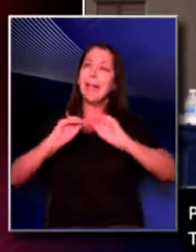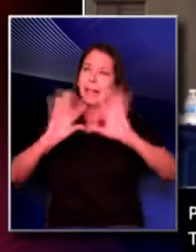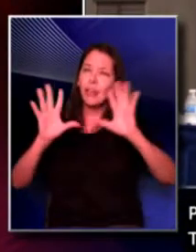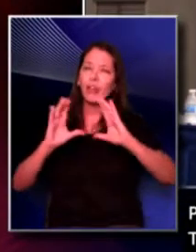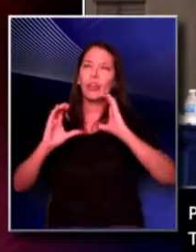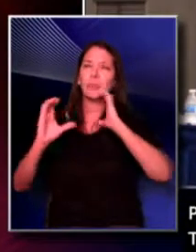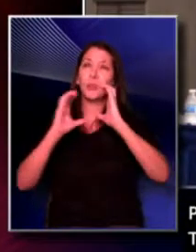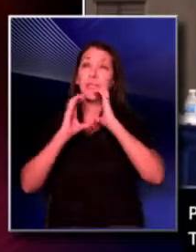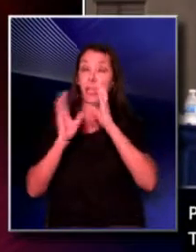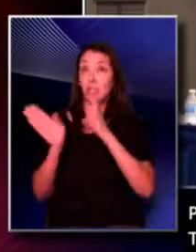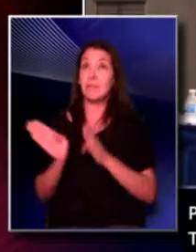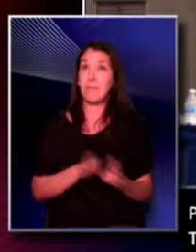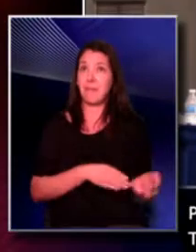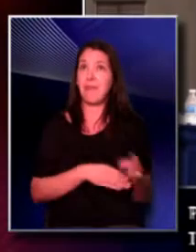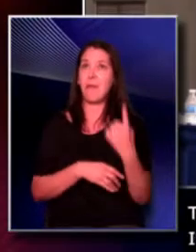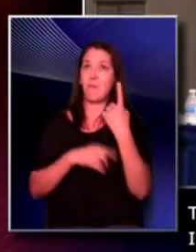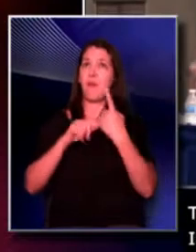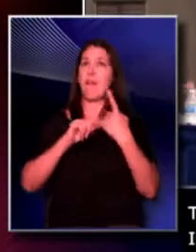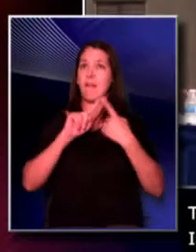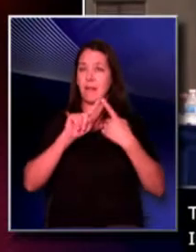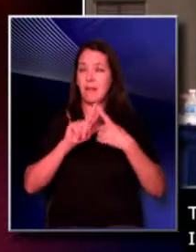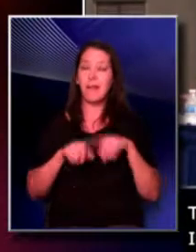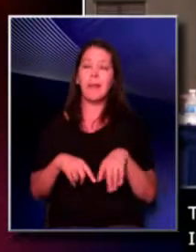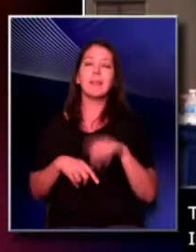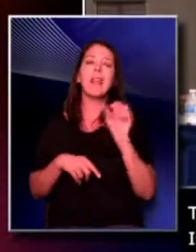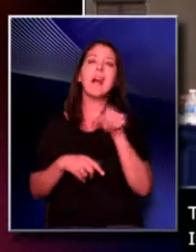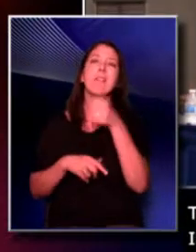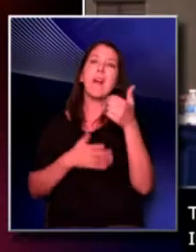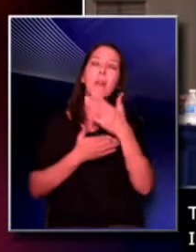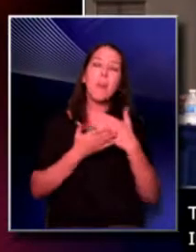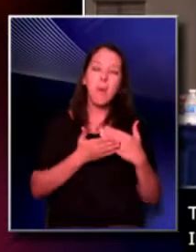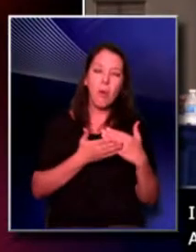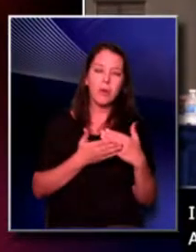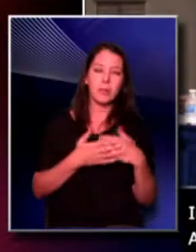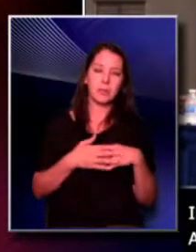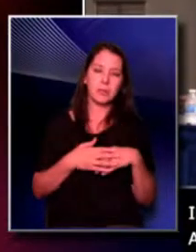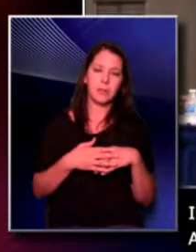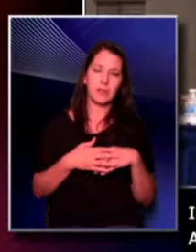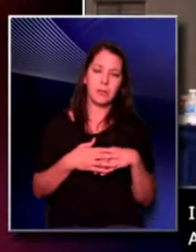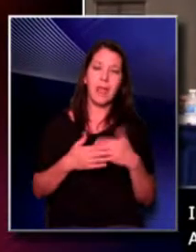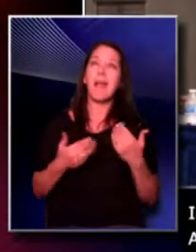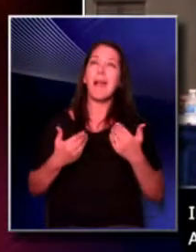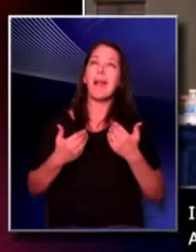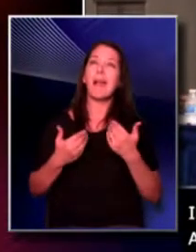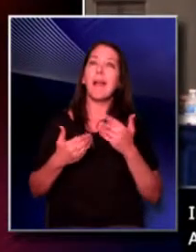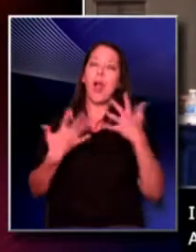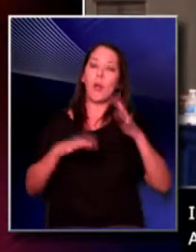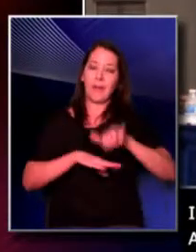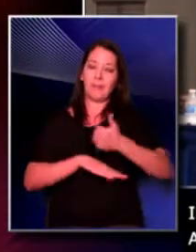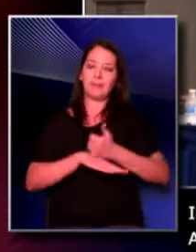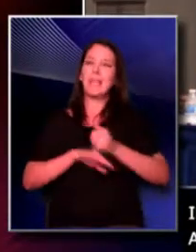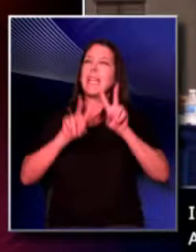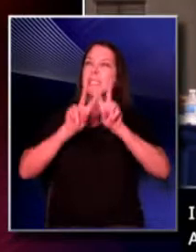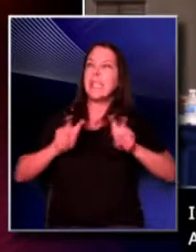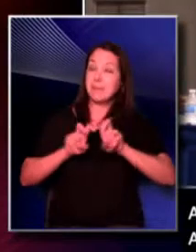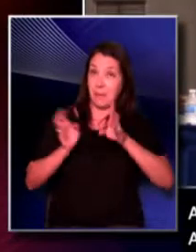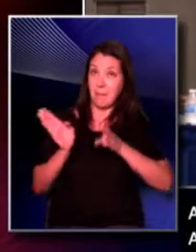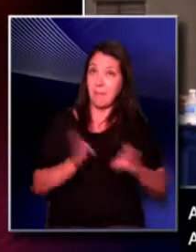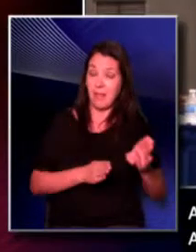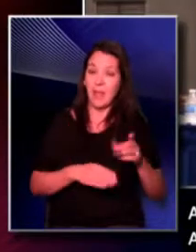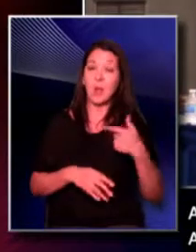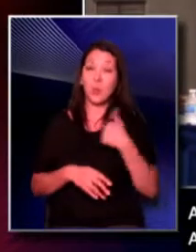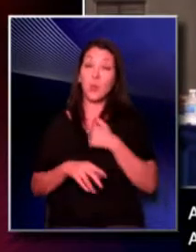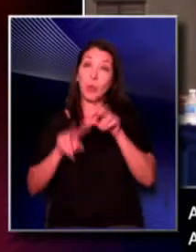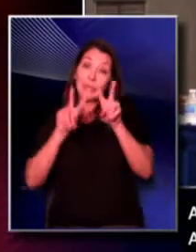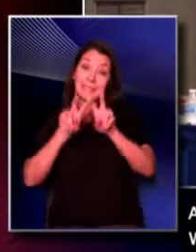communication plan. Another piece would be having an assessment plan. Okay. So we are assessing